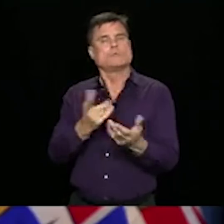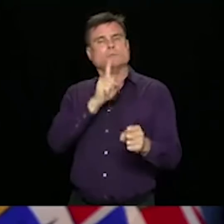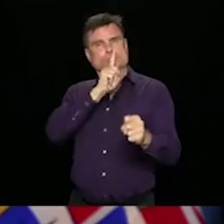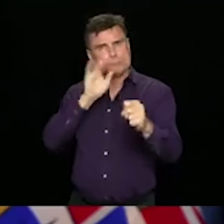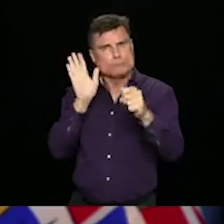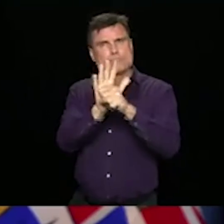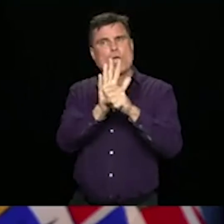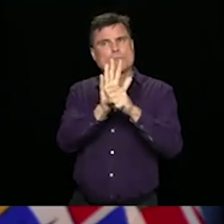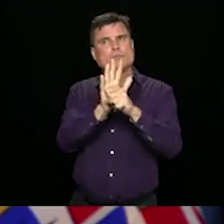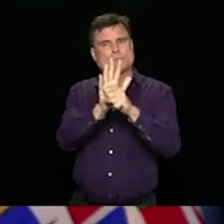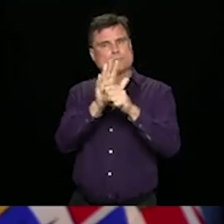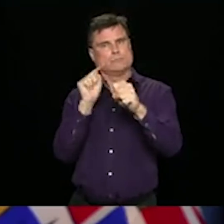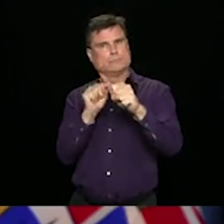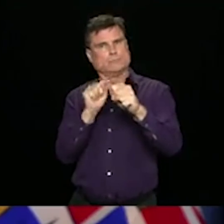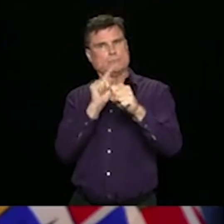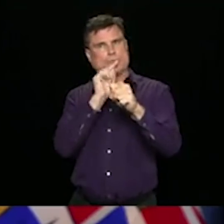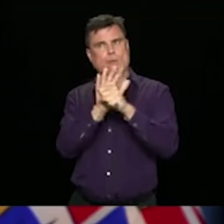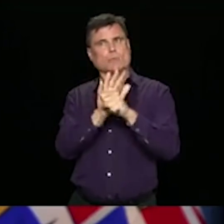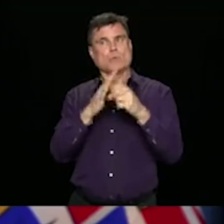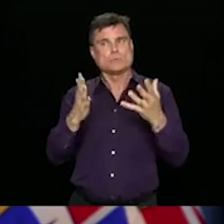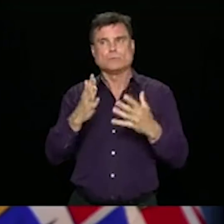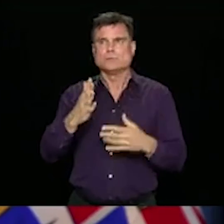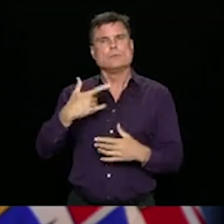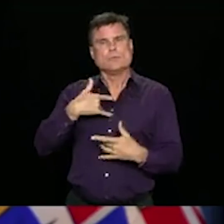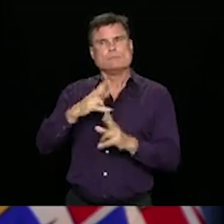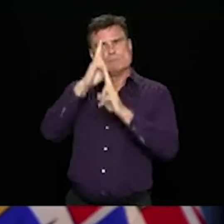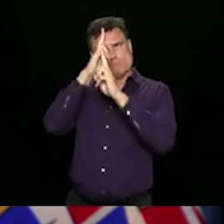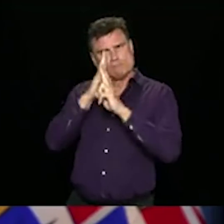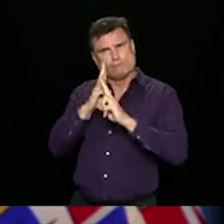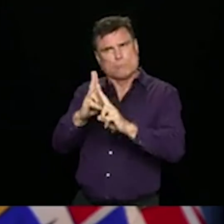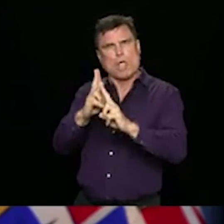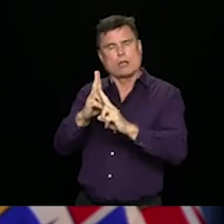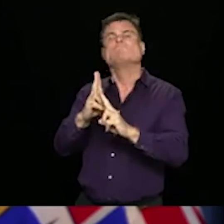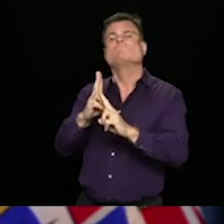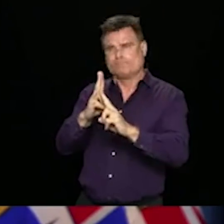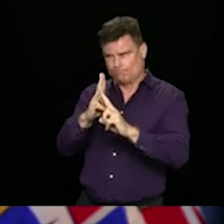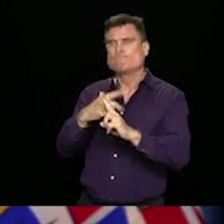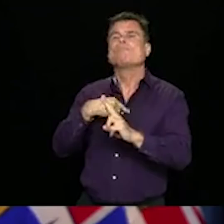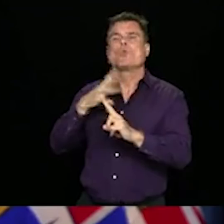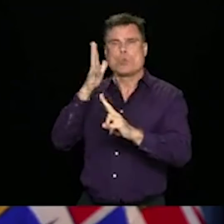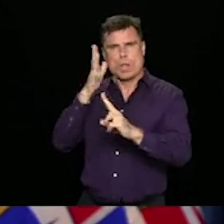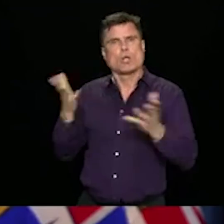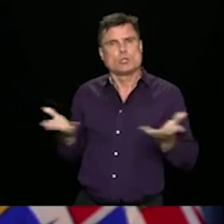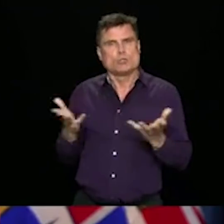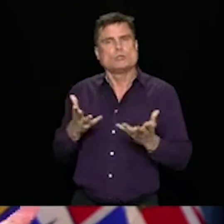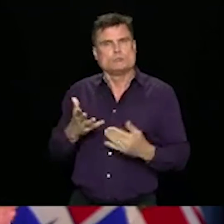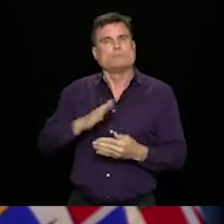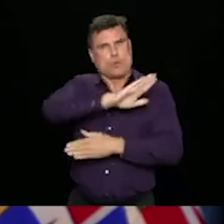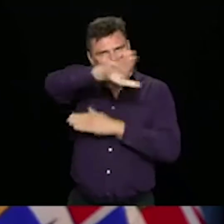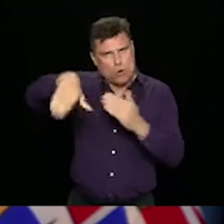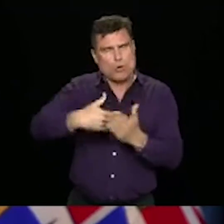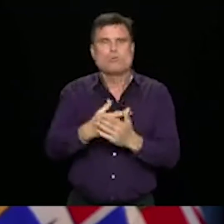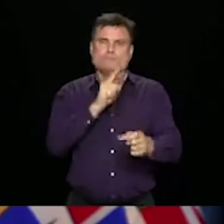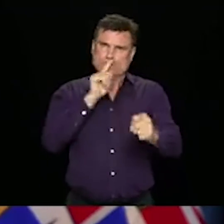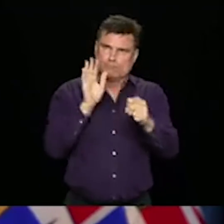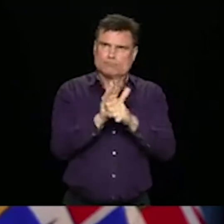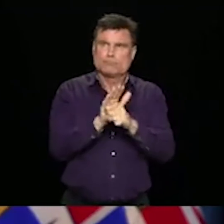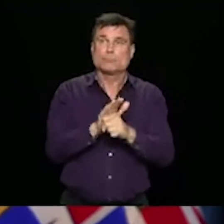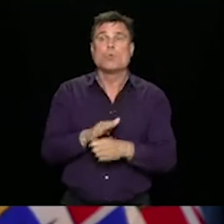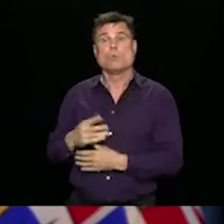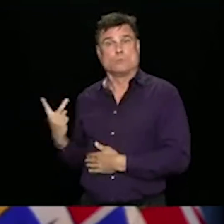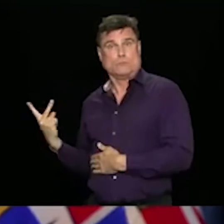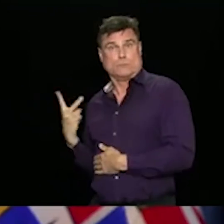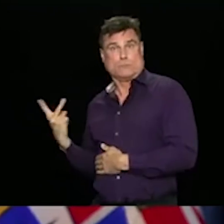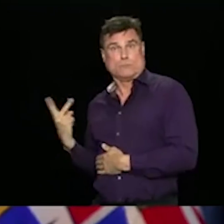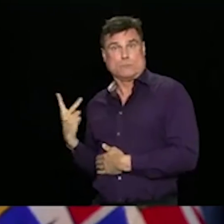I am honoured to join our Lieutenant Governor in making this pledge, and I encourage all British Columbians to do the same, and Minister Dix and I have pledged to